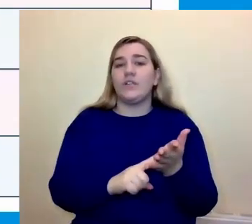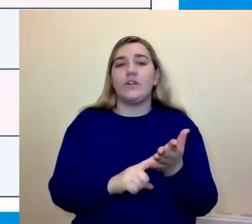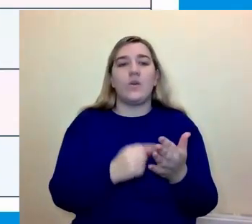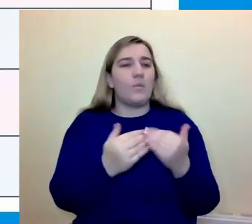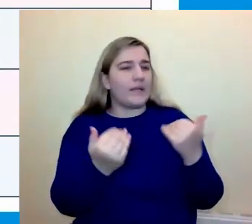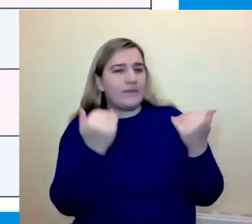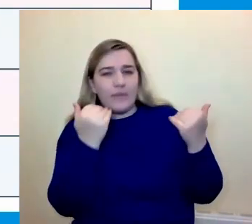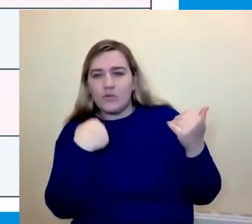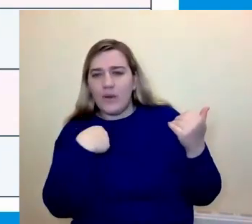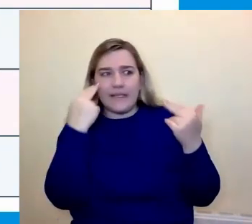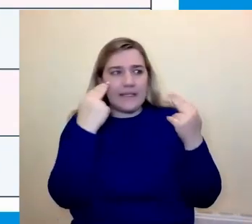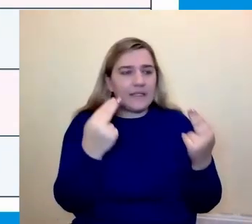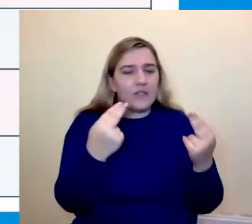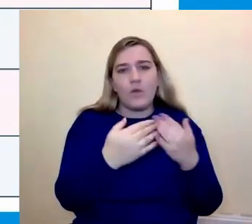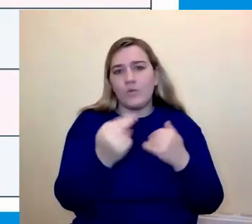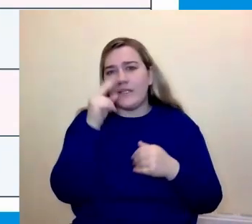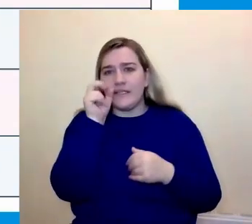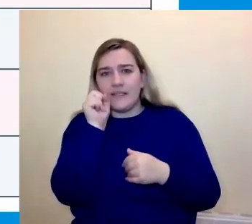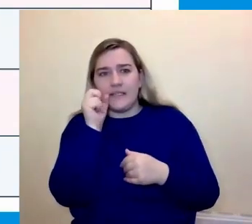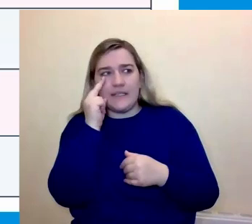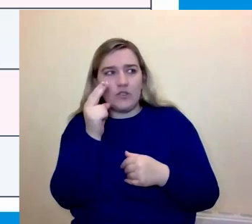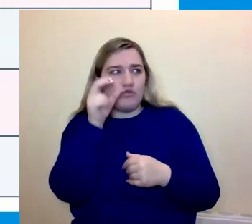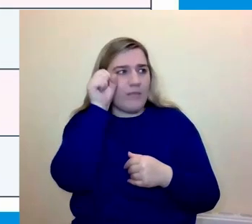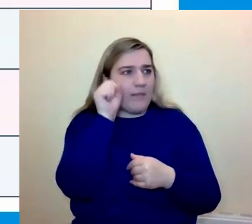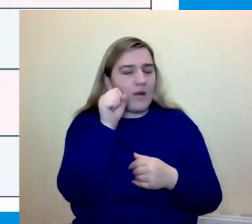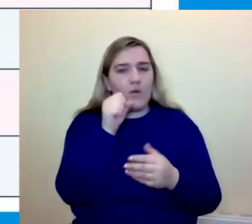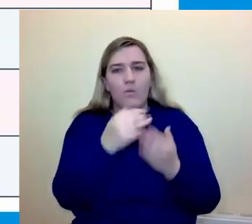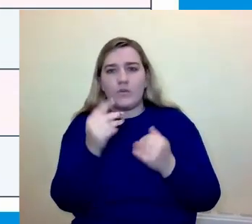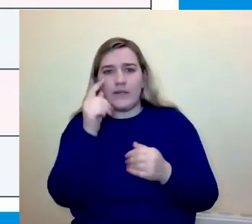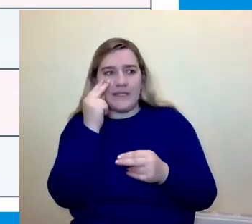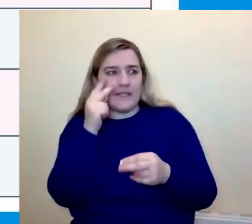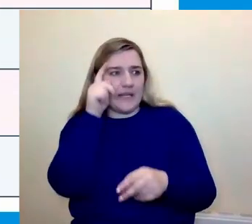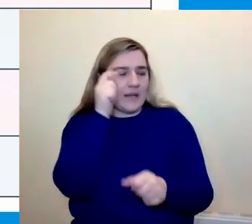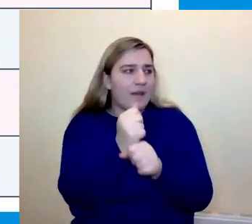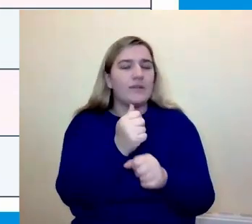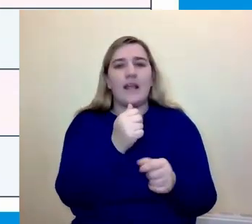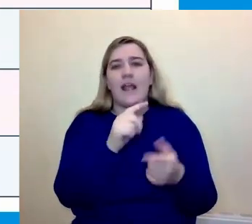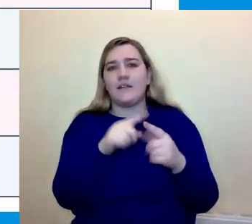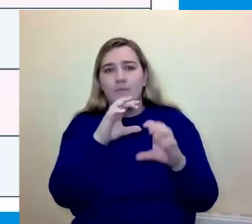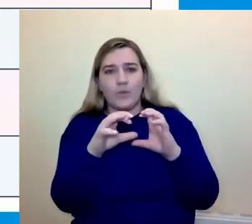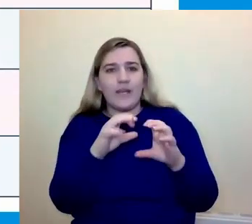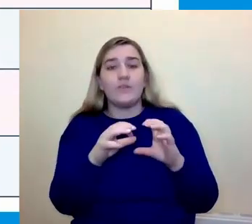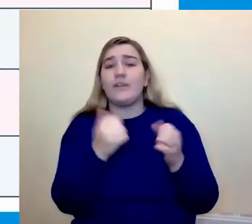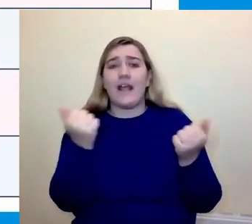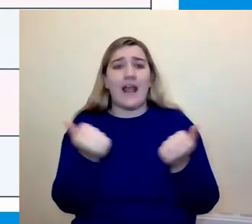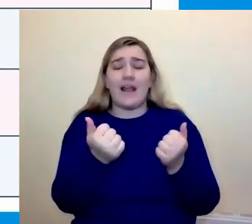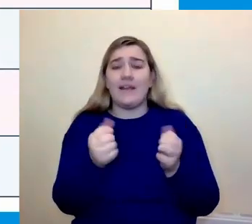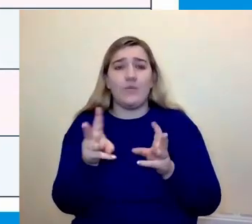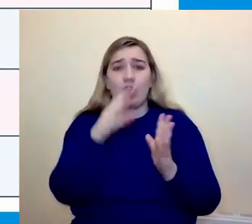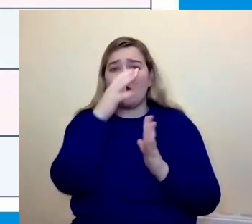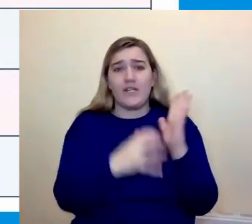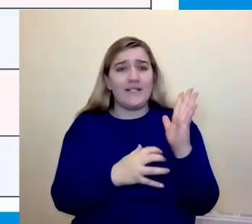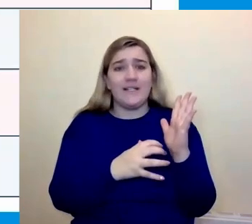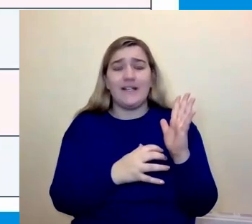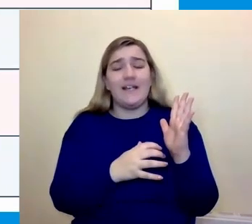needed? What do I need to remember? What do I need to think about? And what do I need to communicate? Like any worksheet, it's a